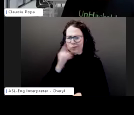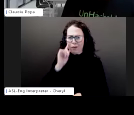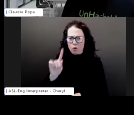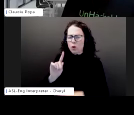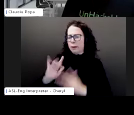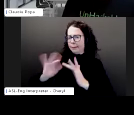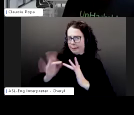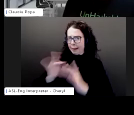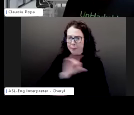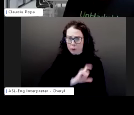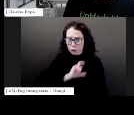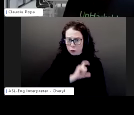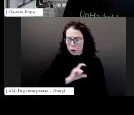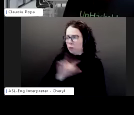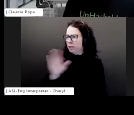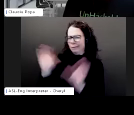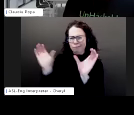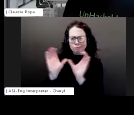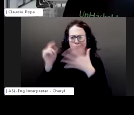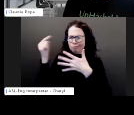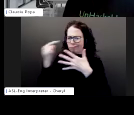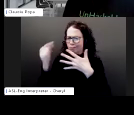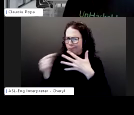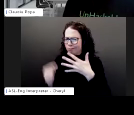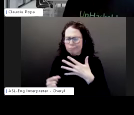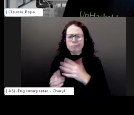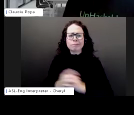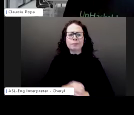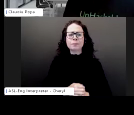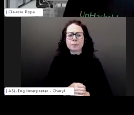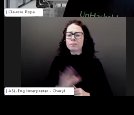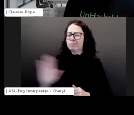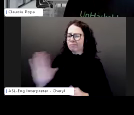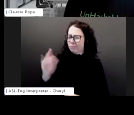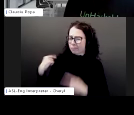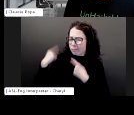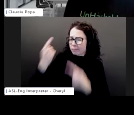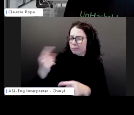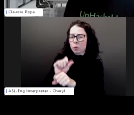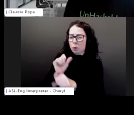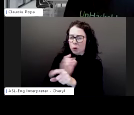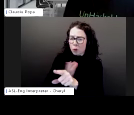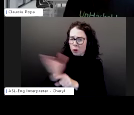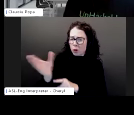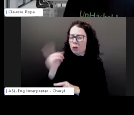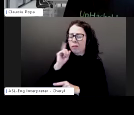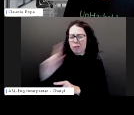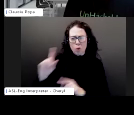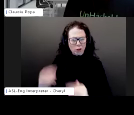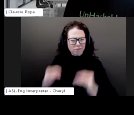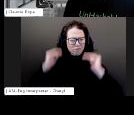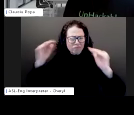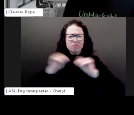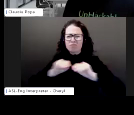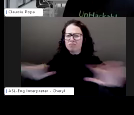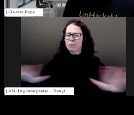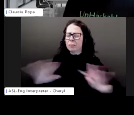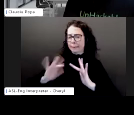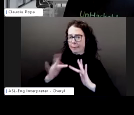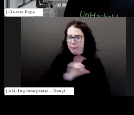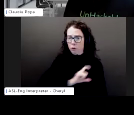certifications in the topic, and has dedicated his career to advancing cybersecurity education and promoting